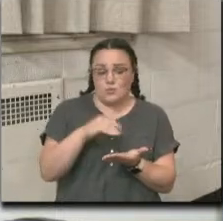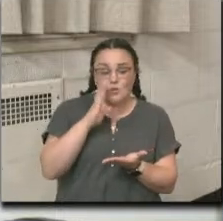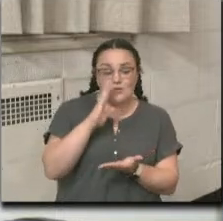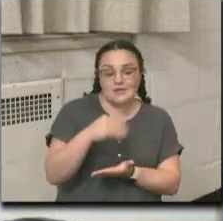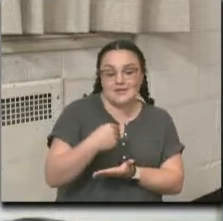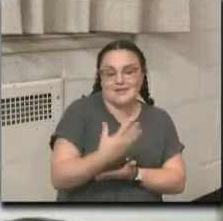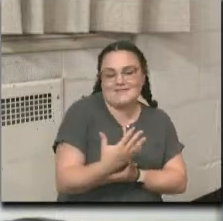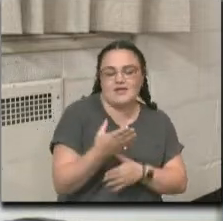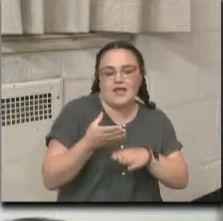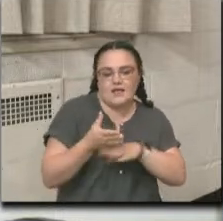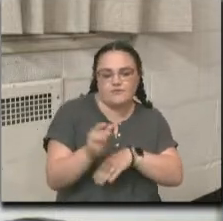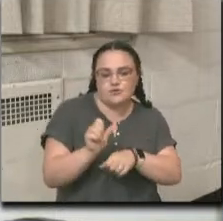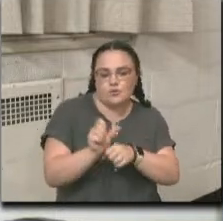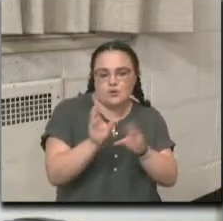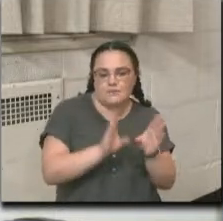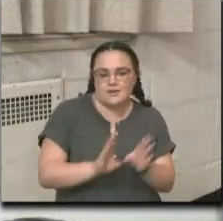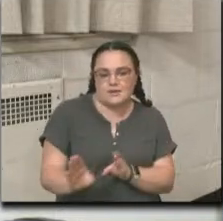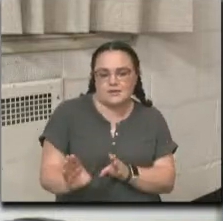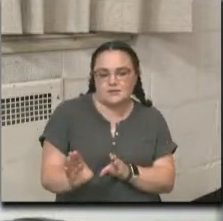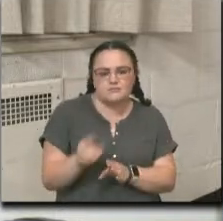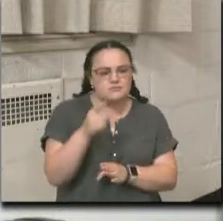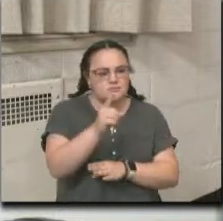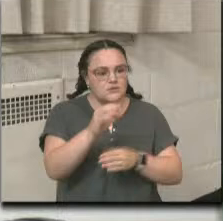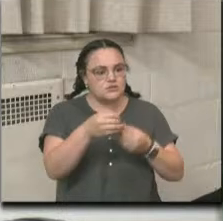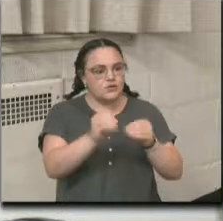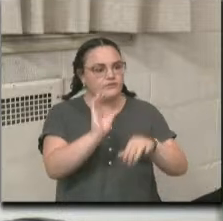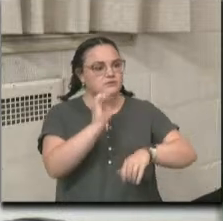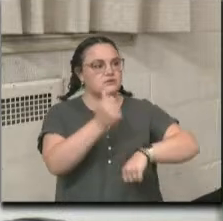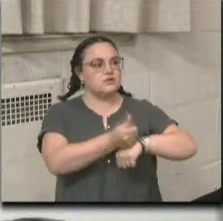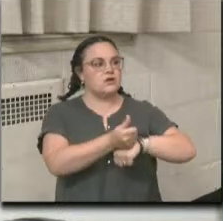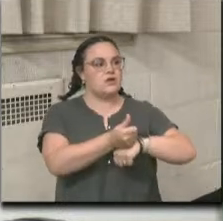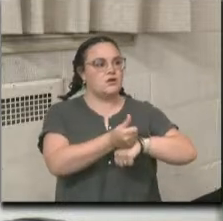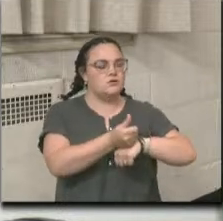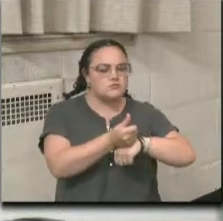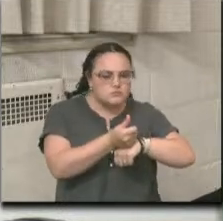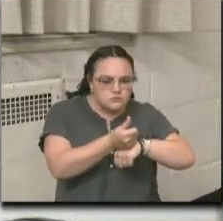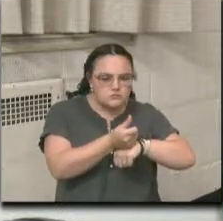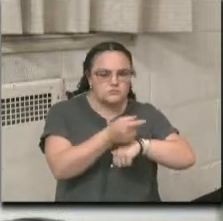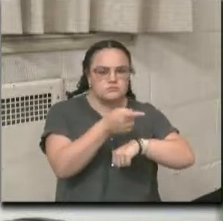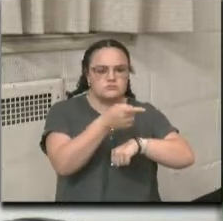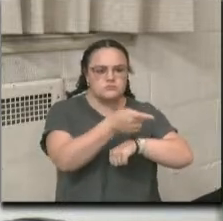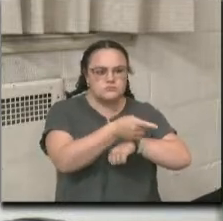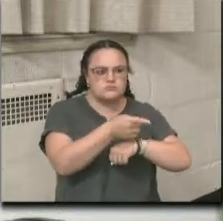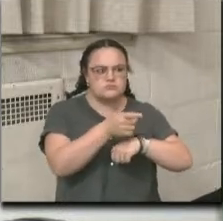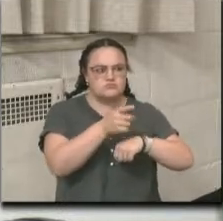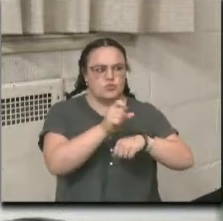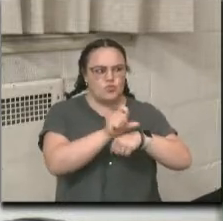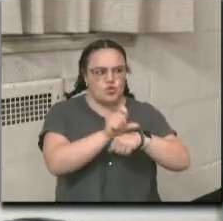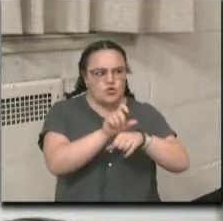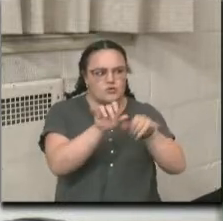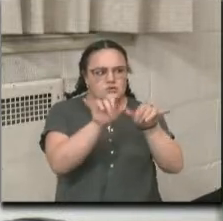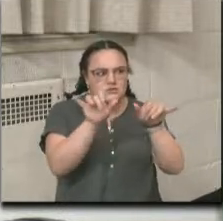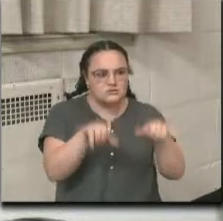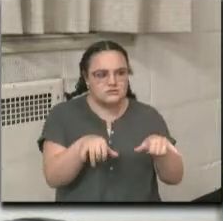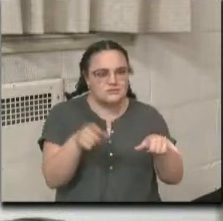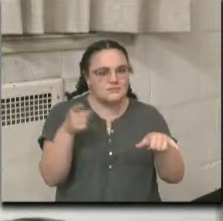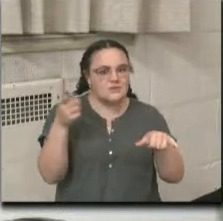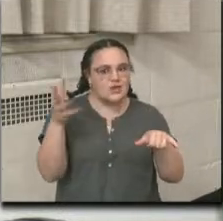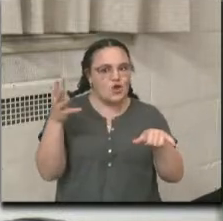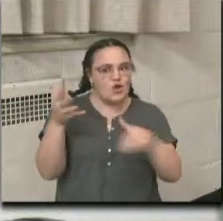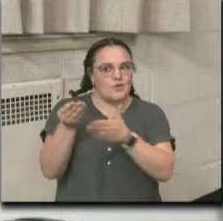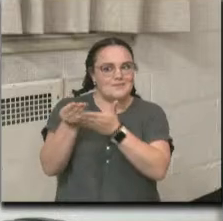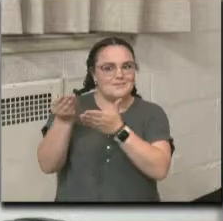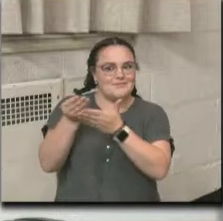was founded without any consideration for the fact that it's duplication of effort in the system that is already being funded